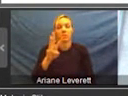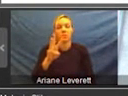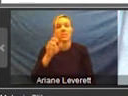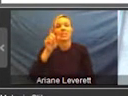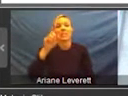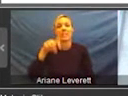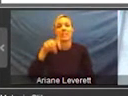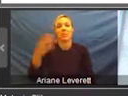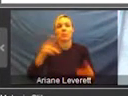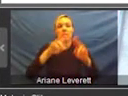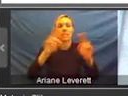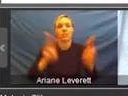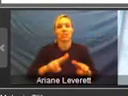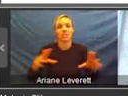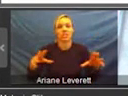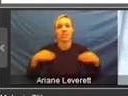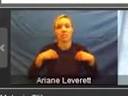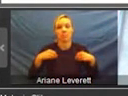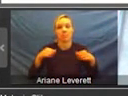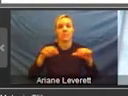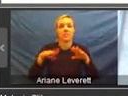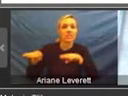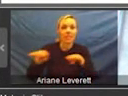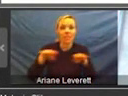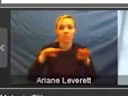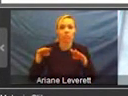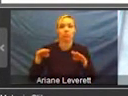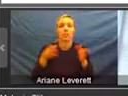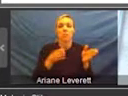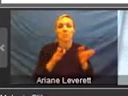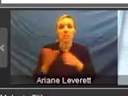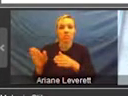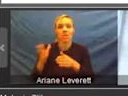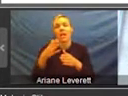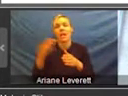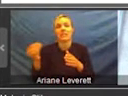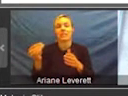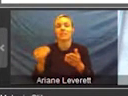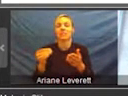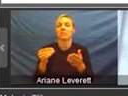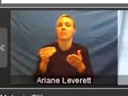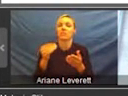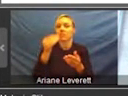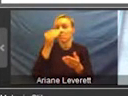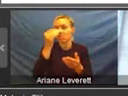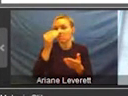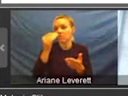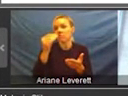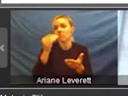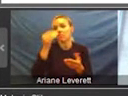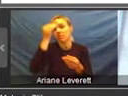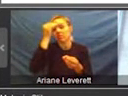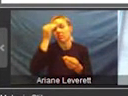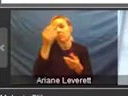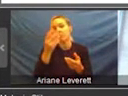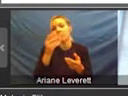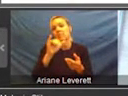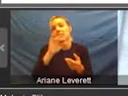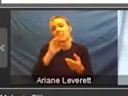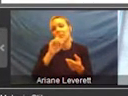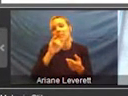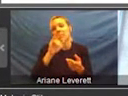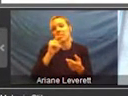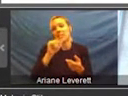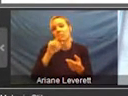standards, methodologies, and indicators to better measure the real benefits of ICT in education. Again,